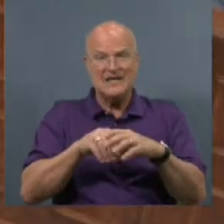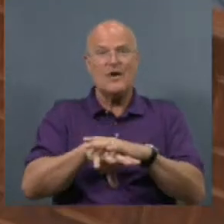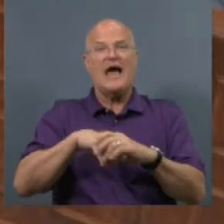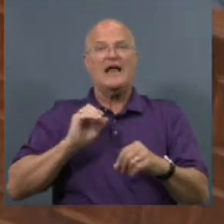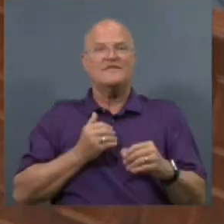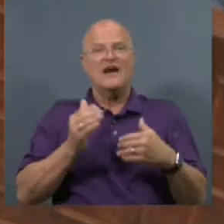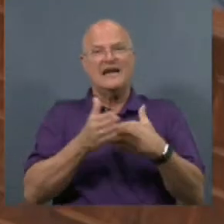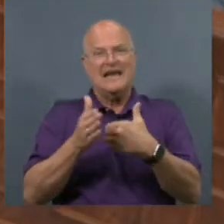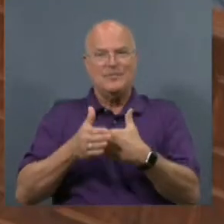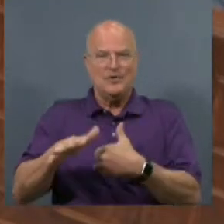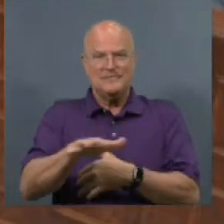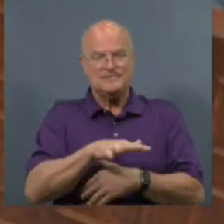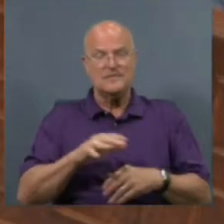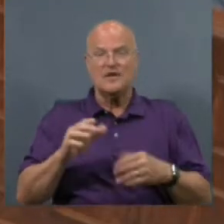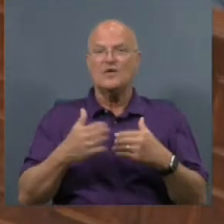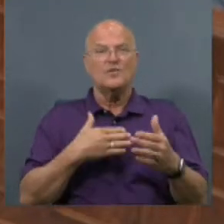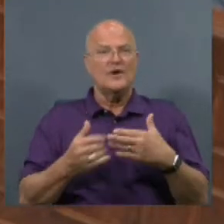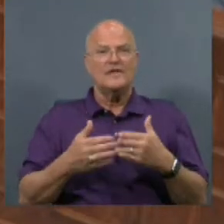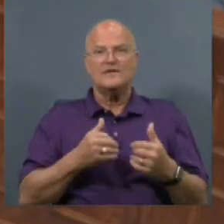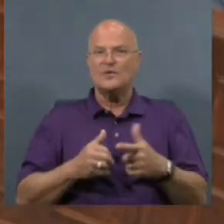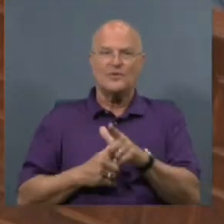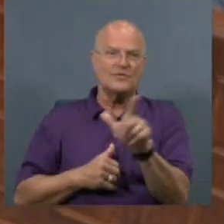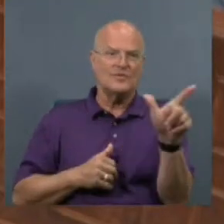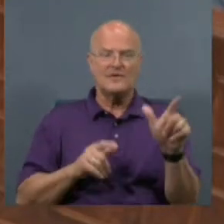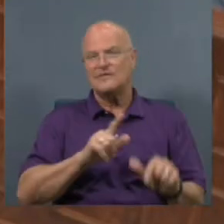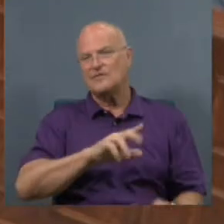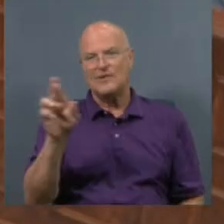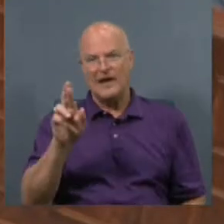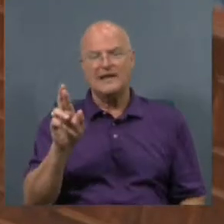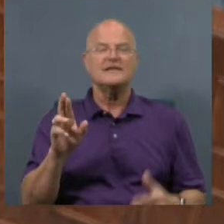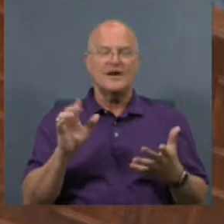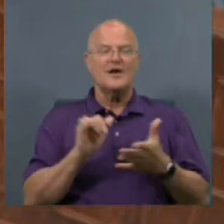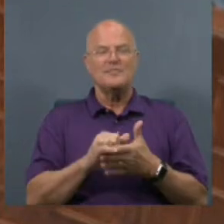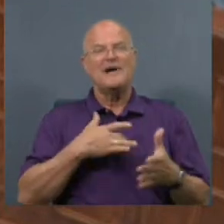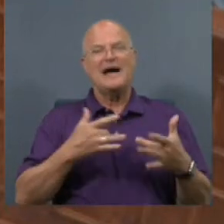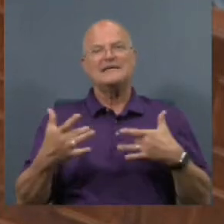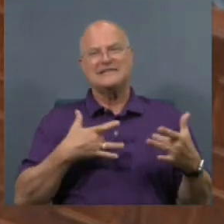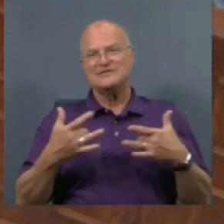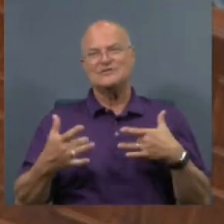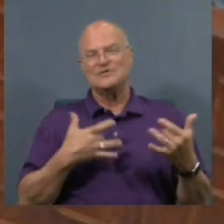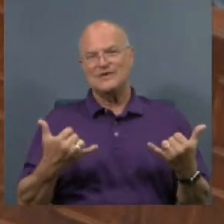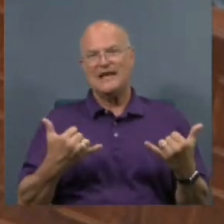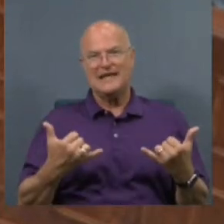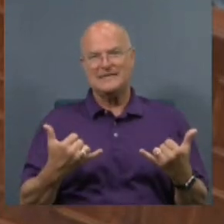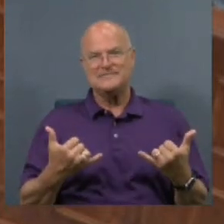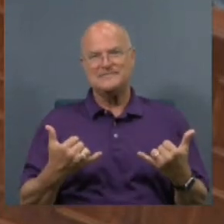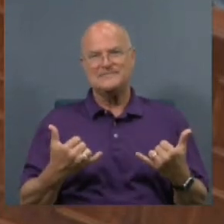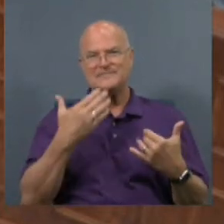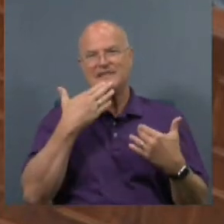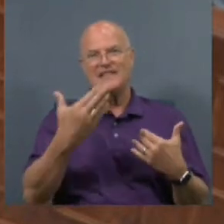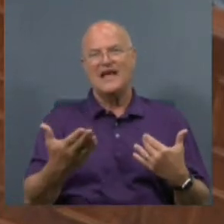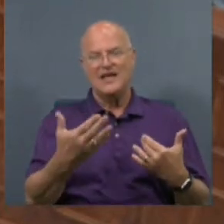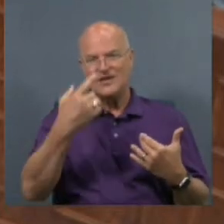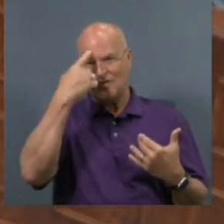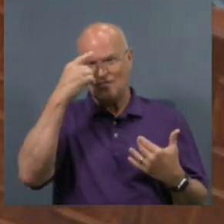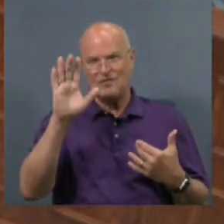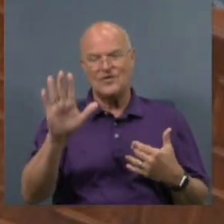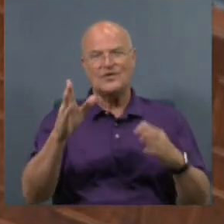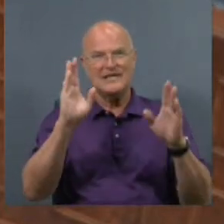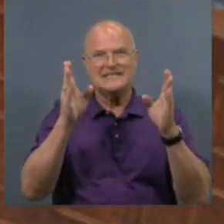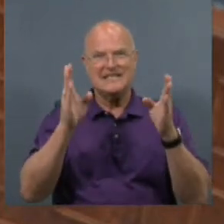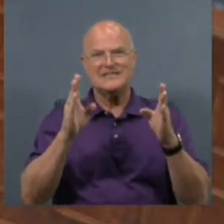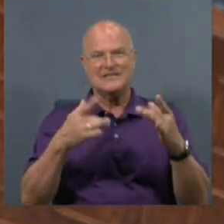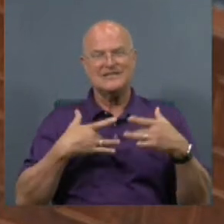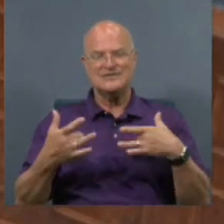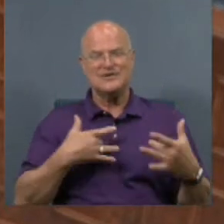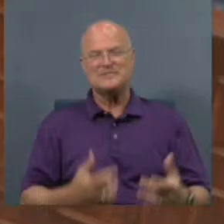of our neighborhood, whether you're turning right or left. So those are my primary concerns. Thank you for your attention